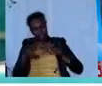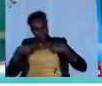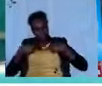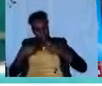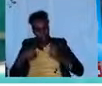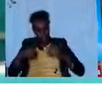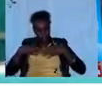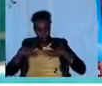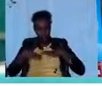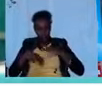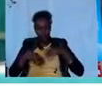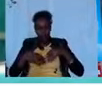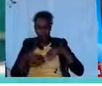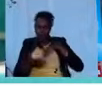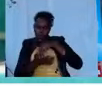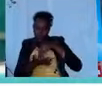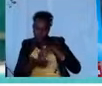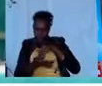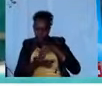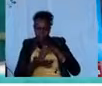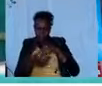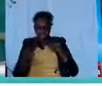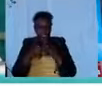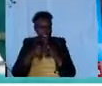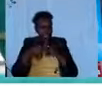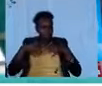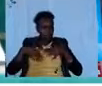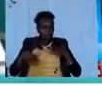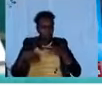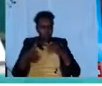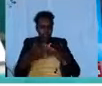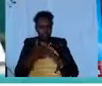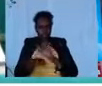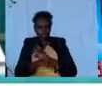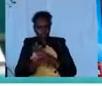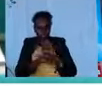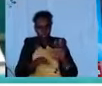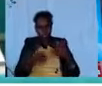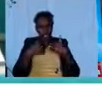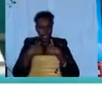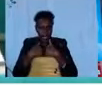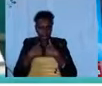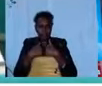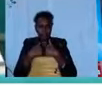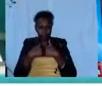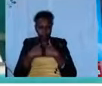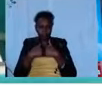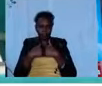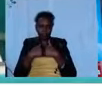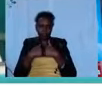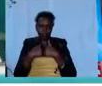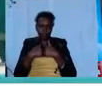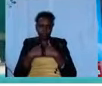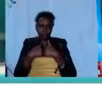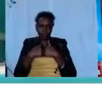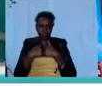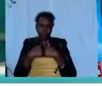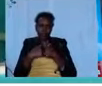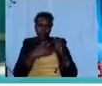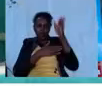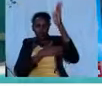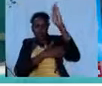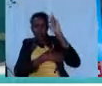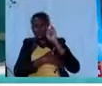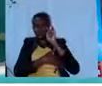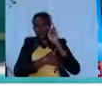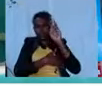those who are wounded. And even those who have been infected with the COVID-19 virus, Jehovah God, we